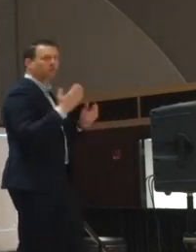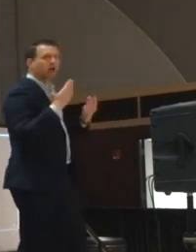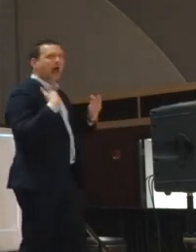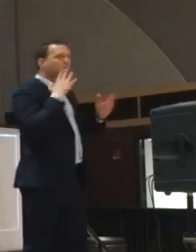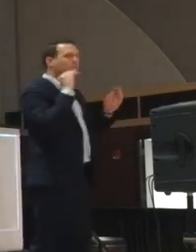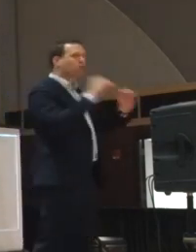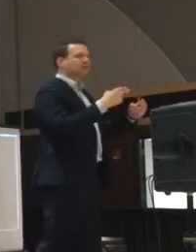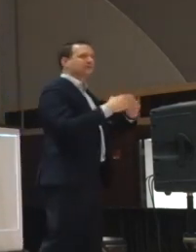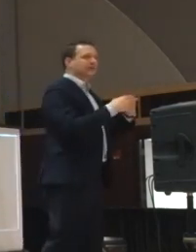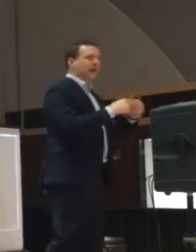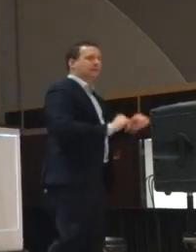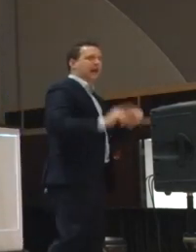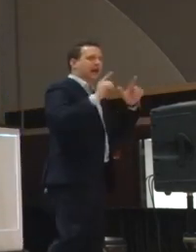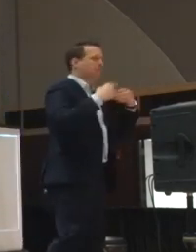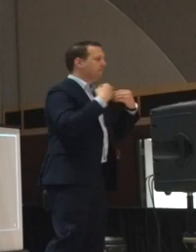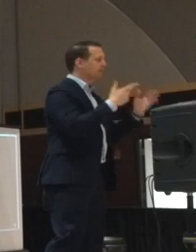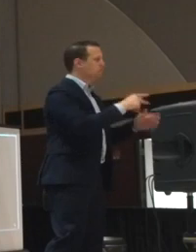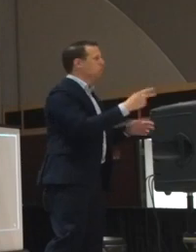the...